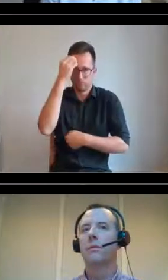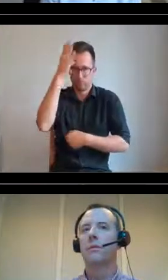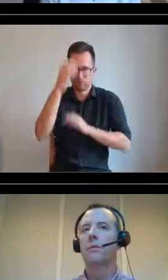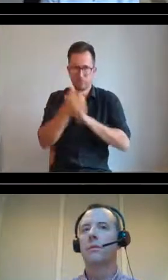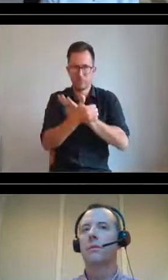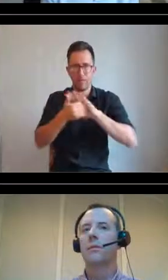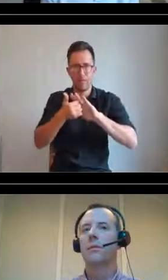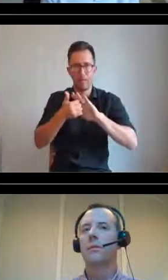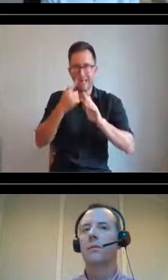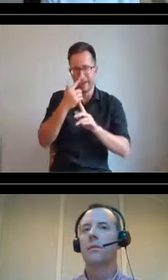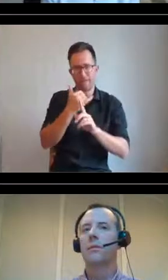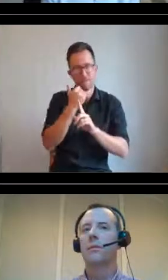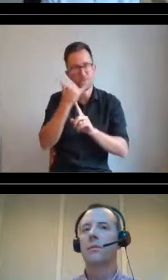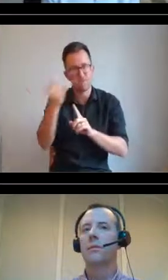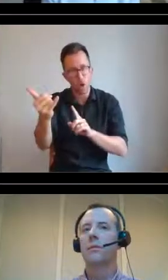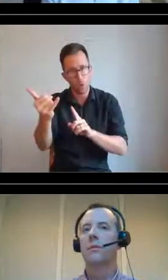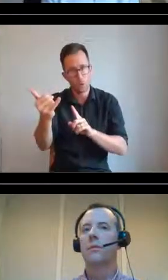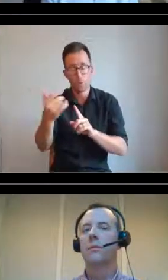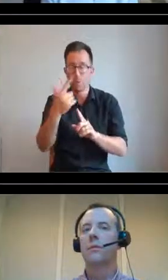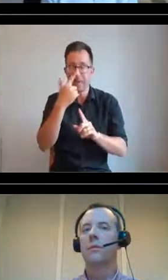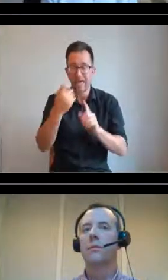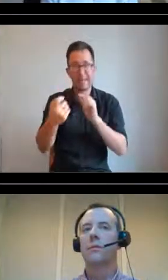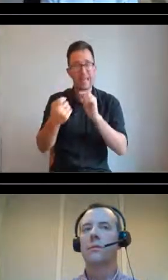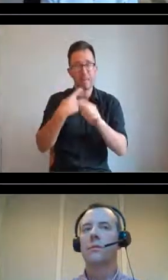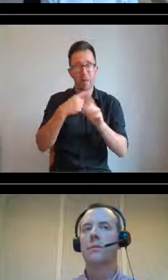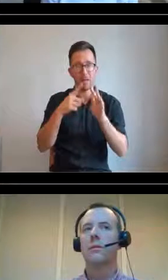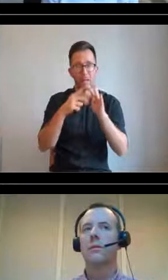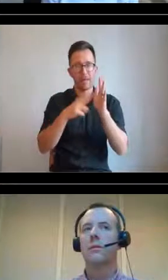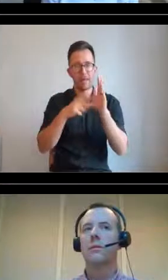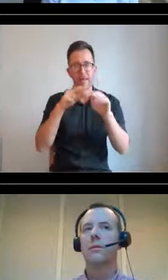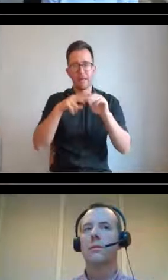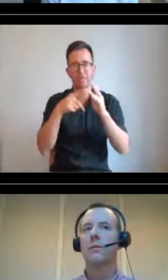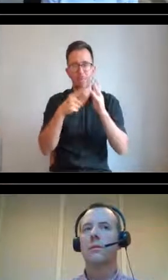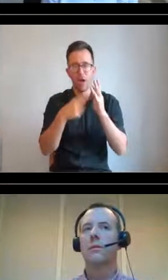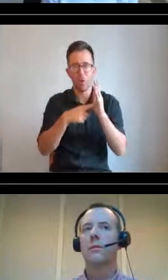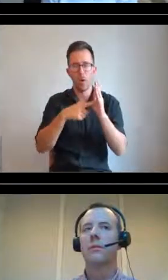back. So you can either email on